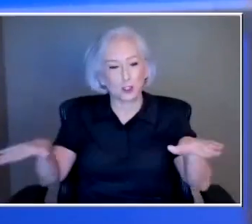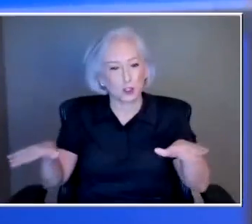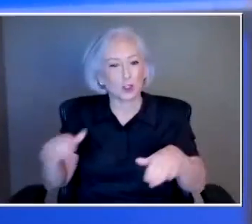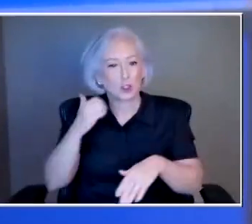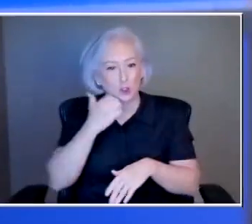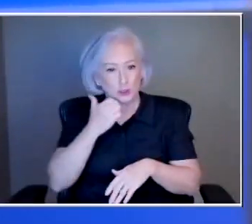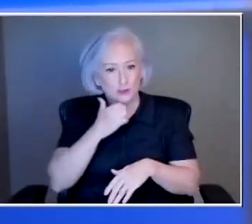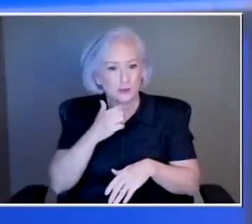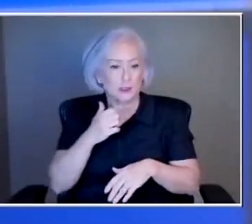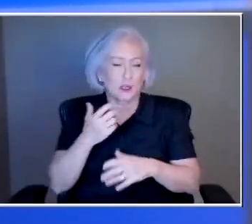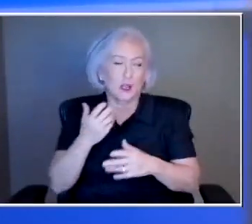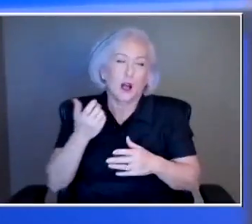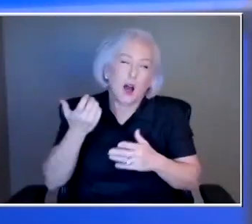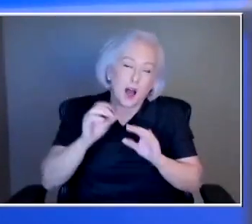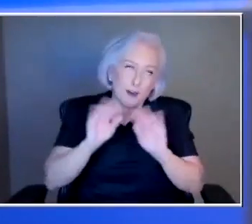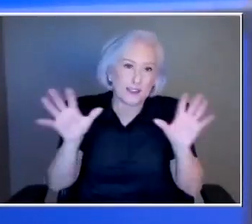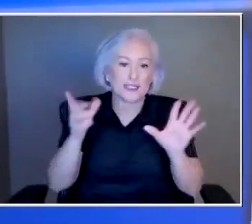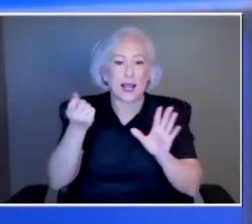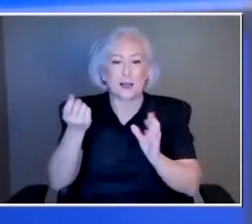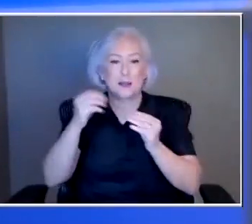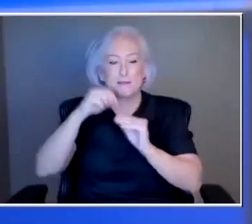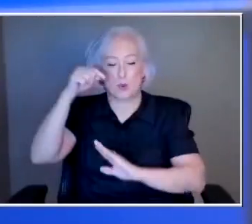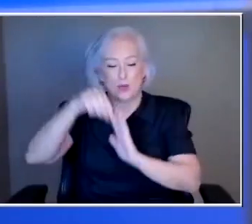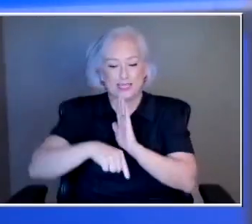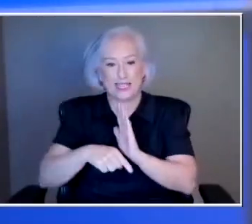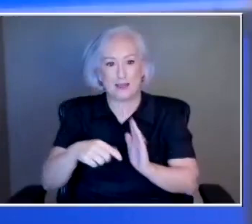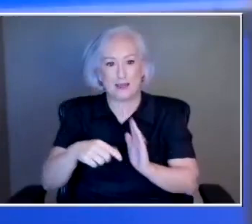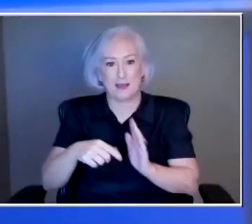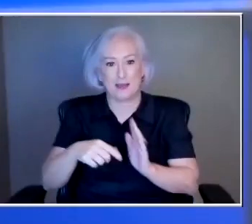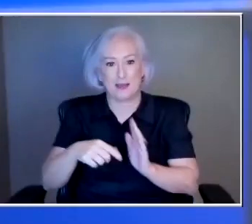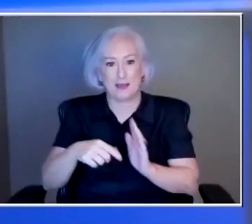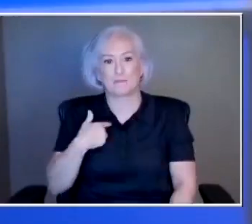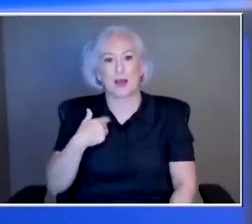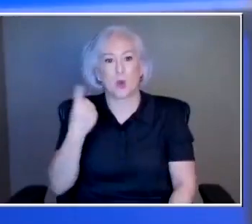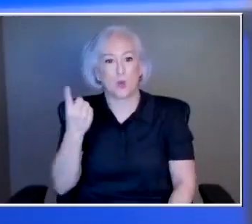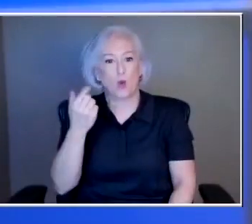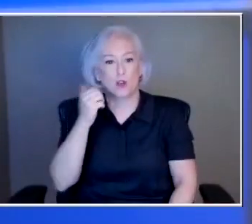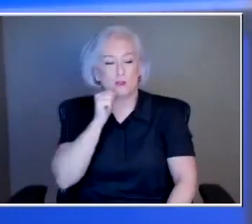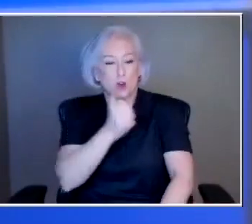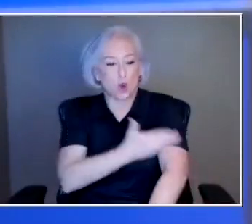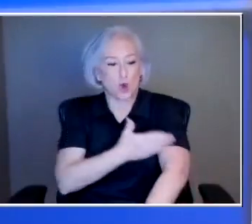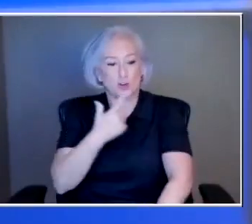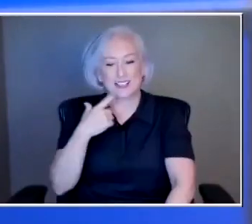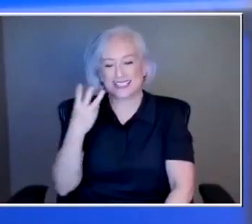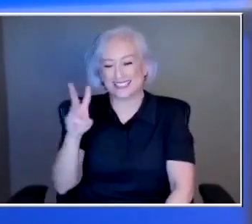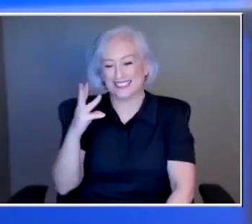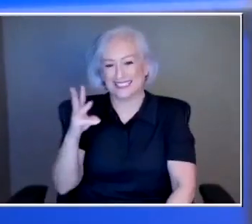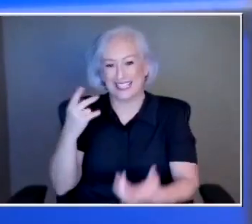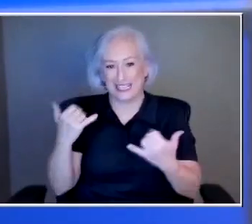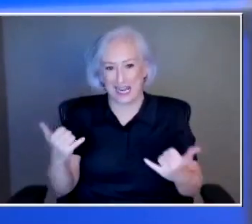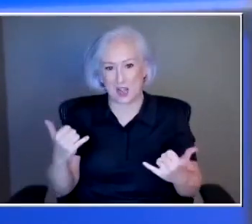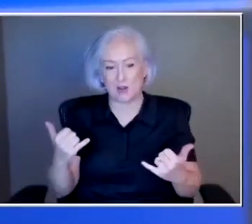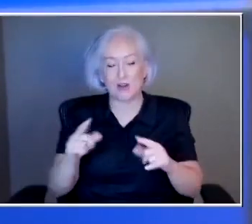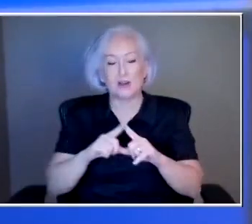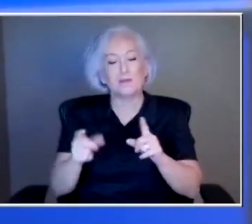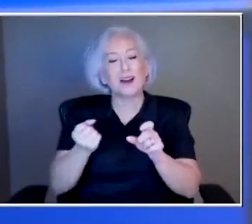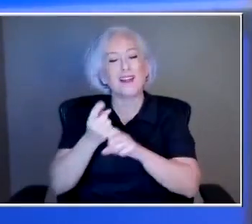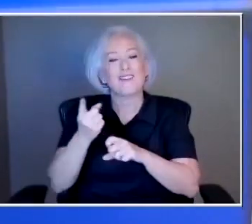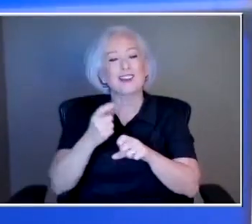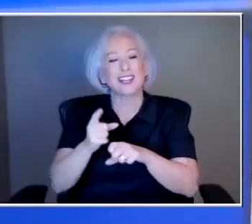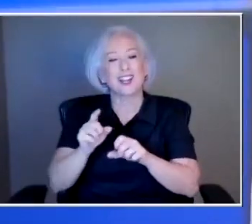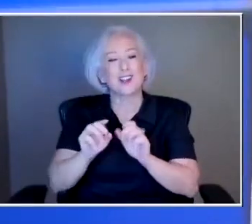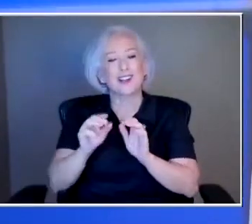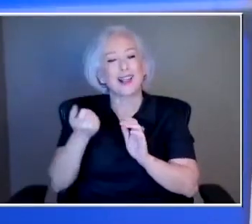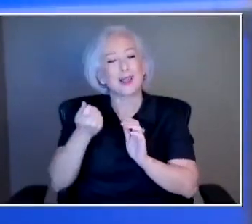in-depth conversation that now I have a 16-year-old. But in every year is a different maturity level on how to be able to handle